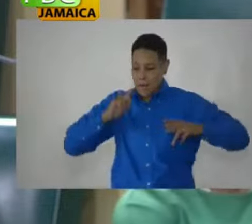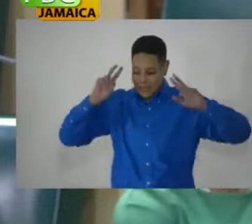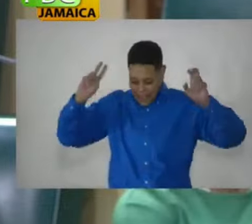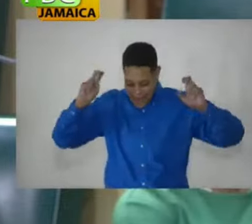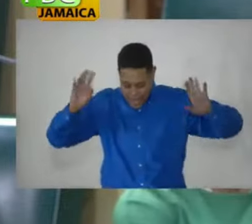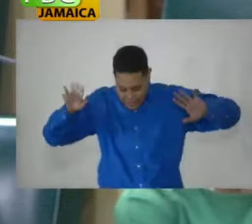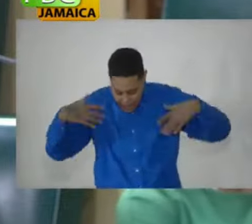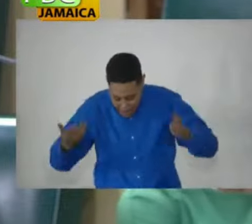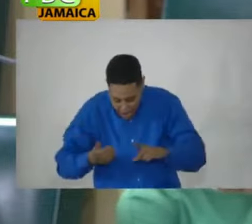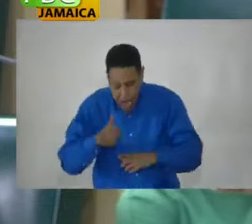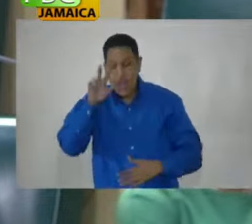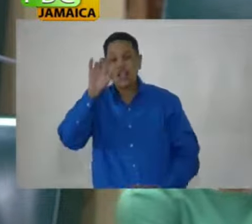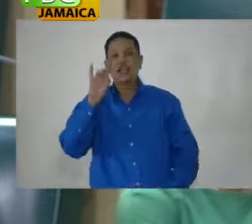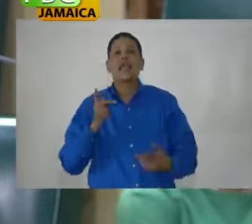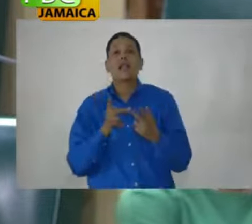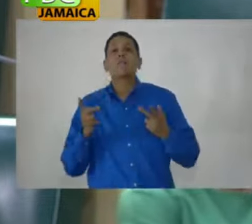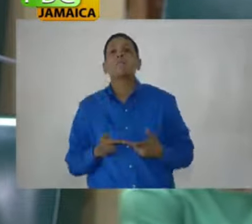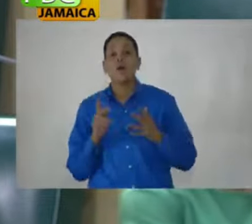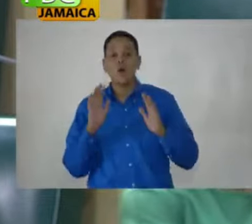reclassifying 38 posts,